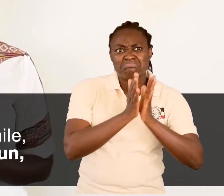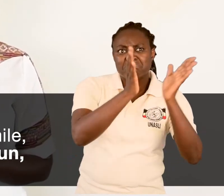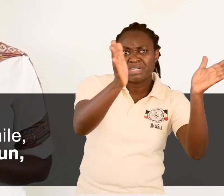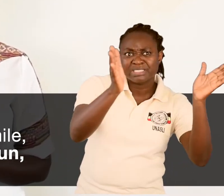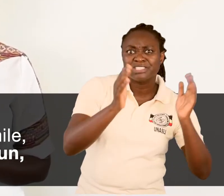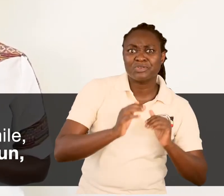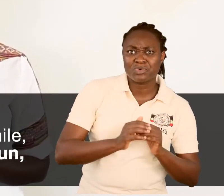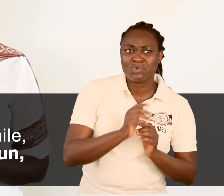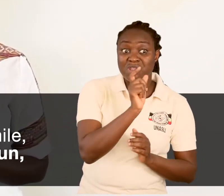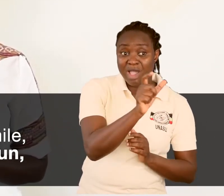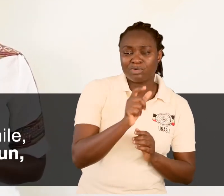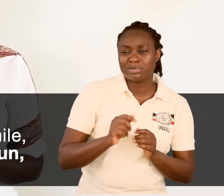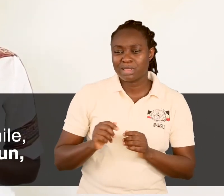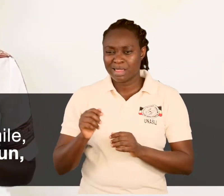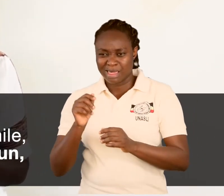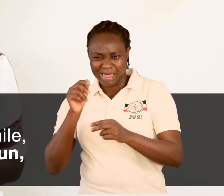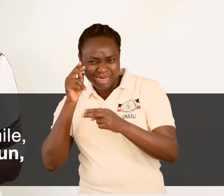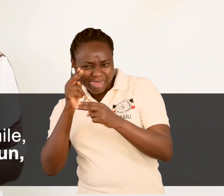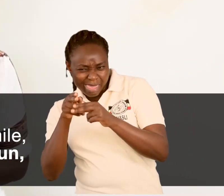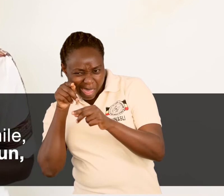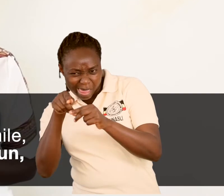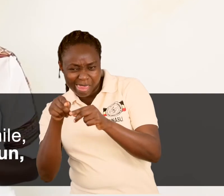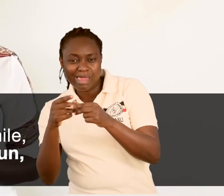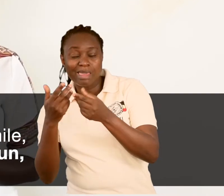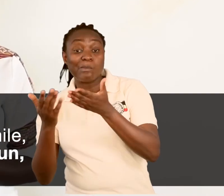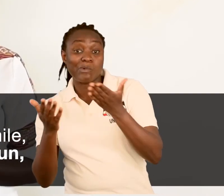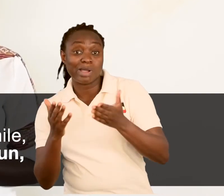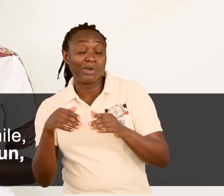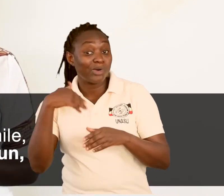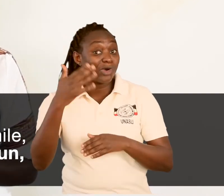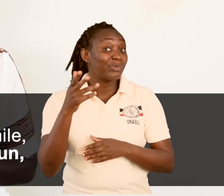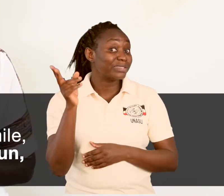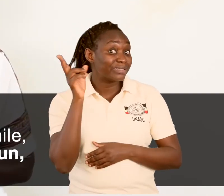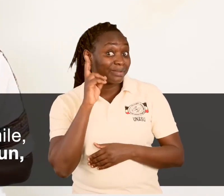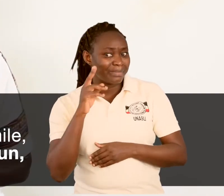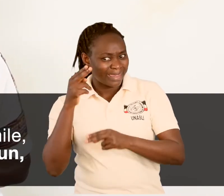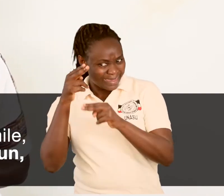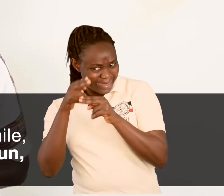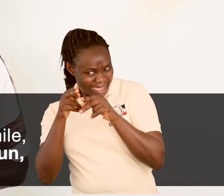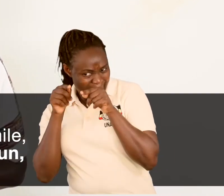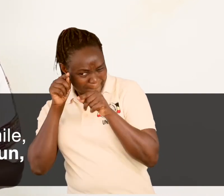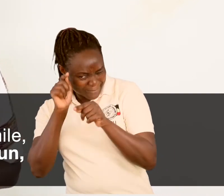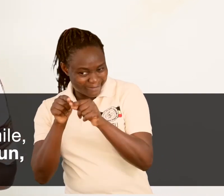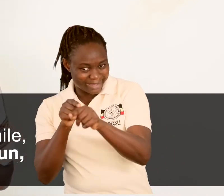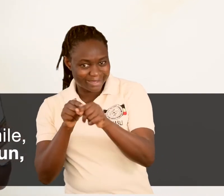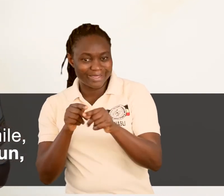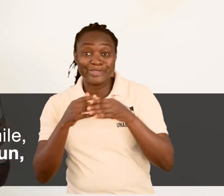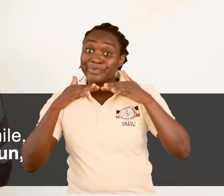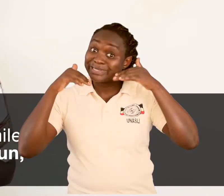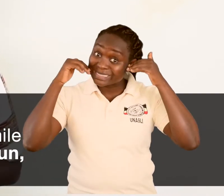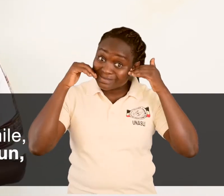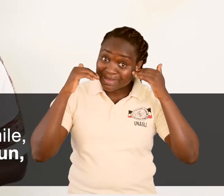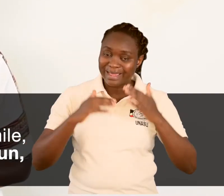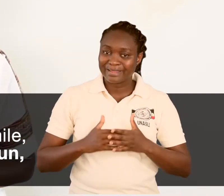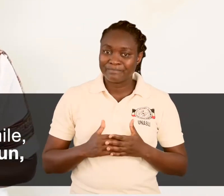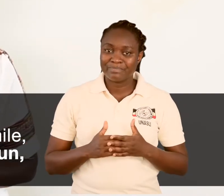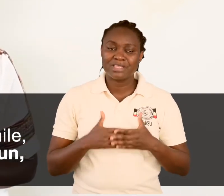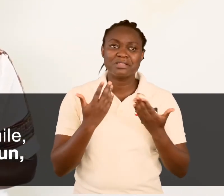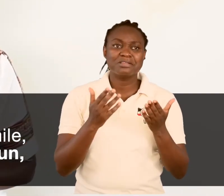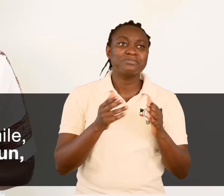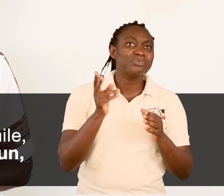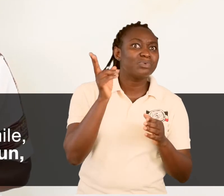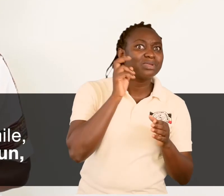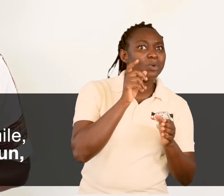story. Every time you hear a proper noun, smile. And every time you hear a common